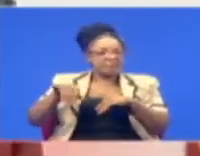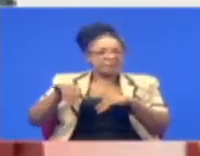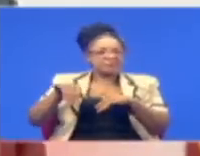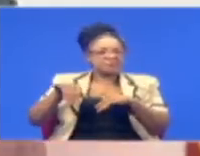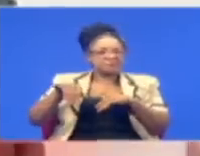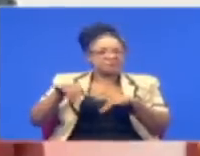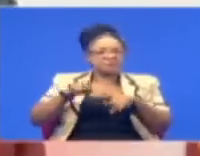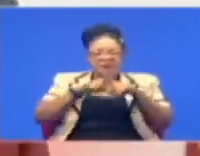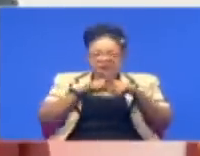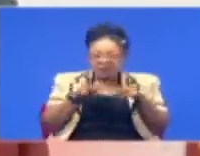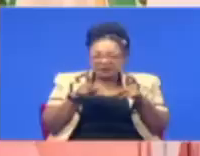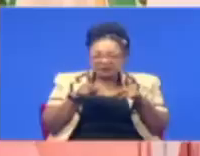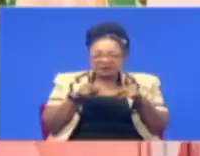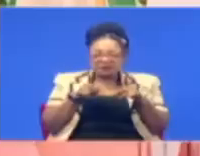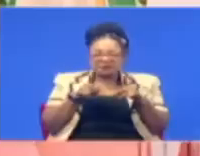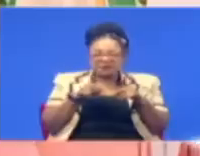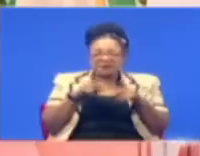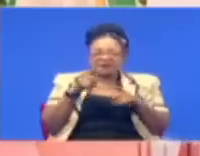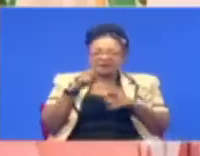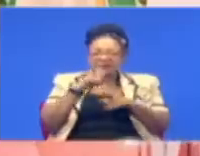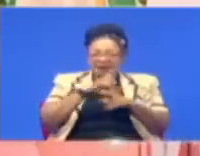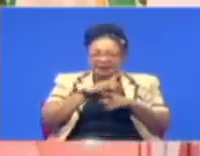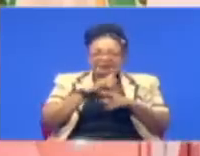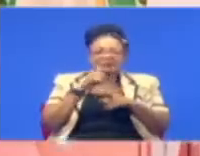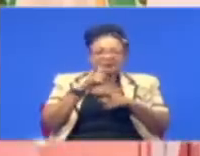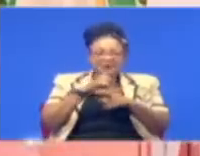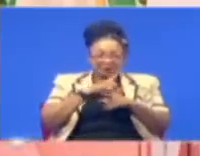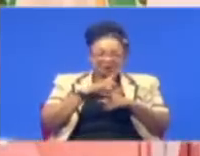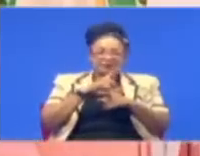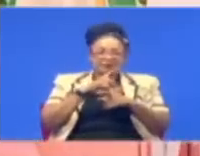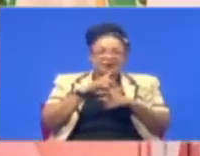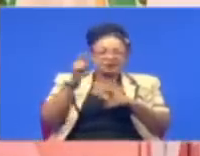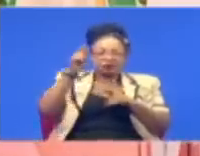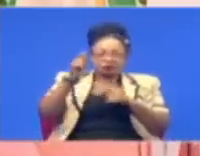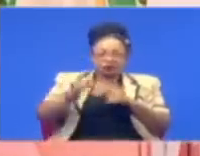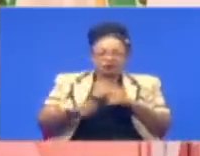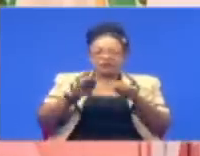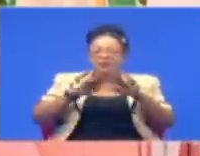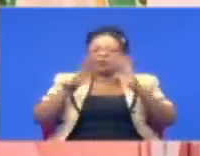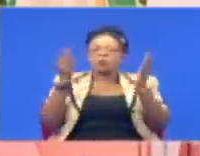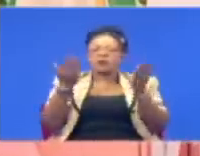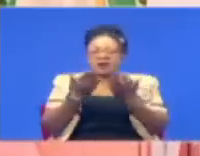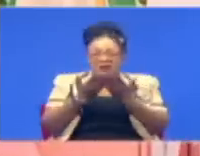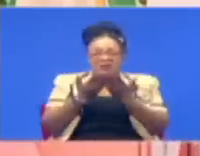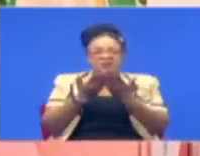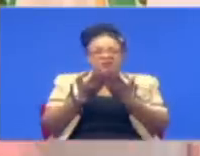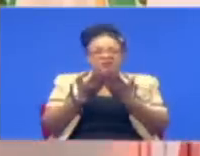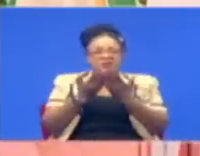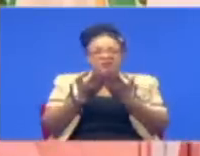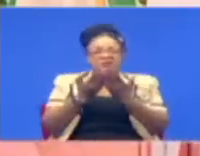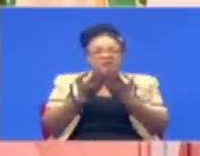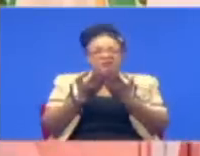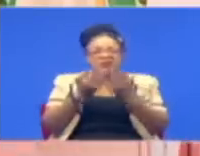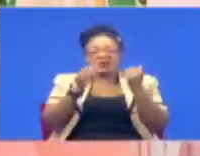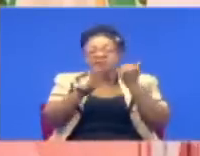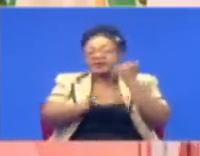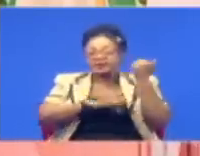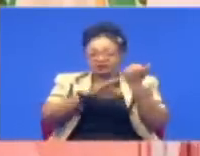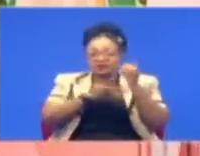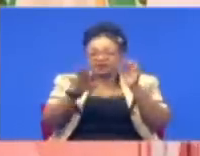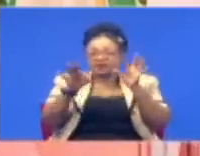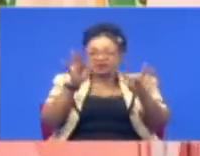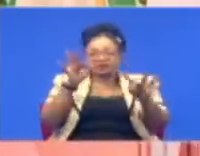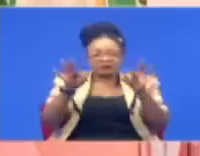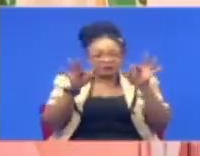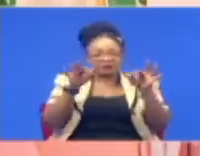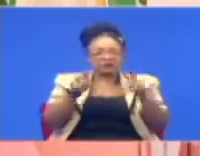But one of the threats judiciaries worldwide and states have identified, and